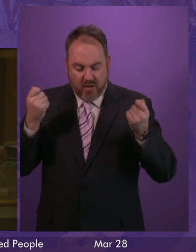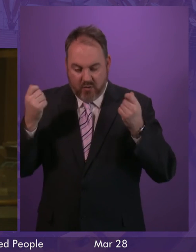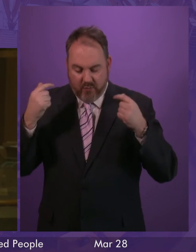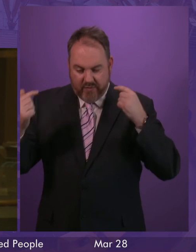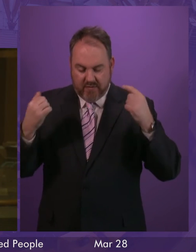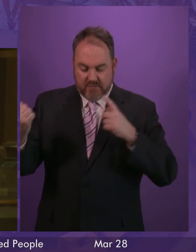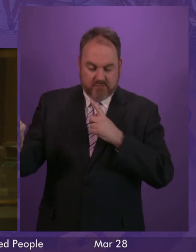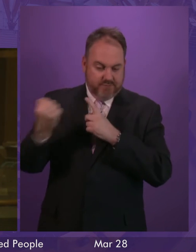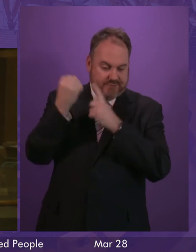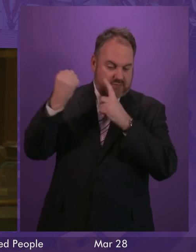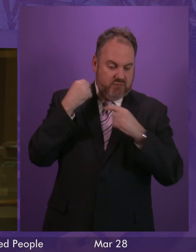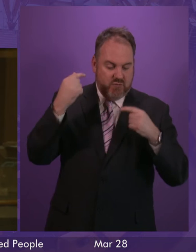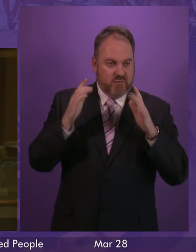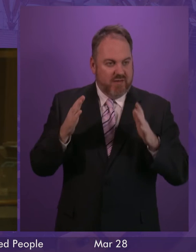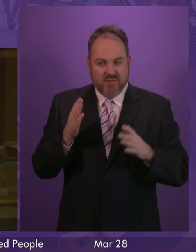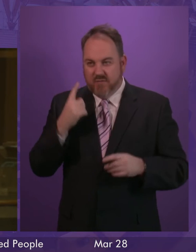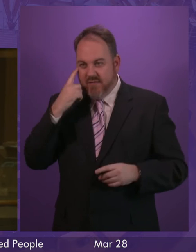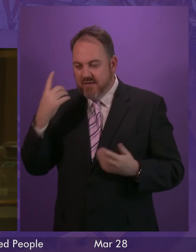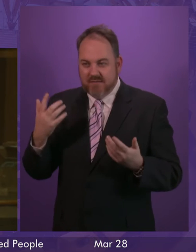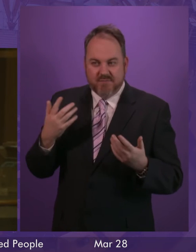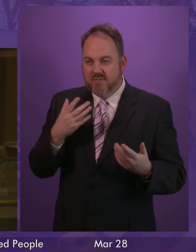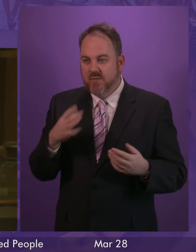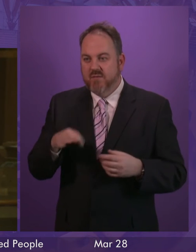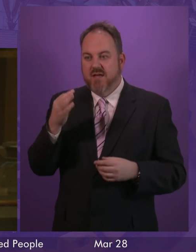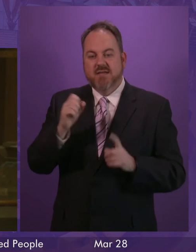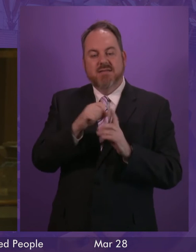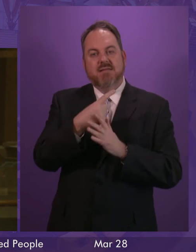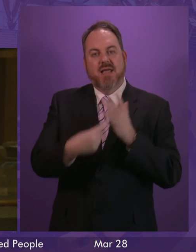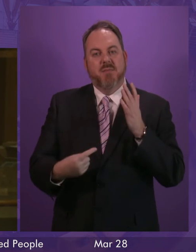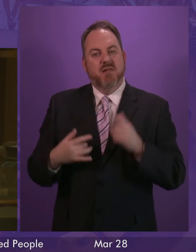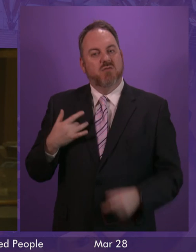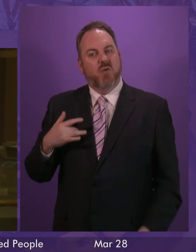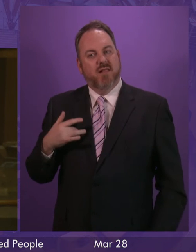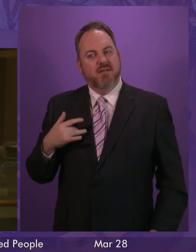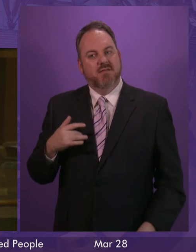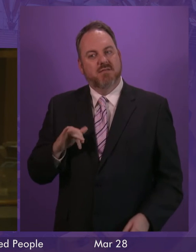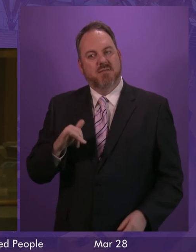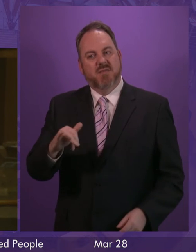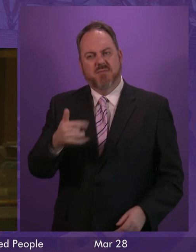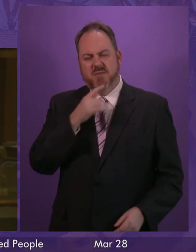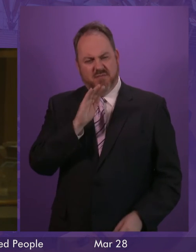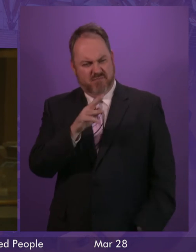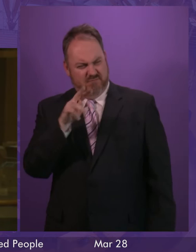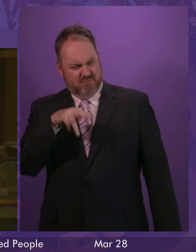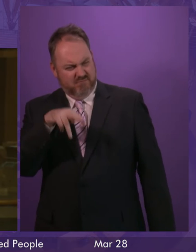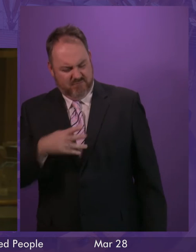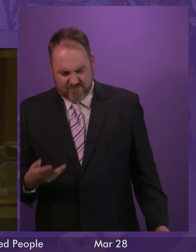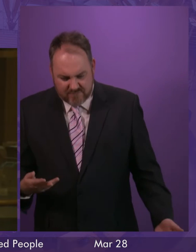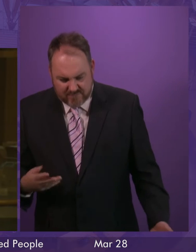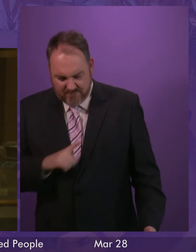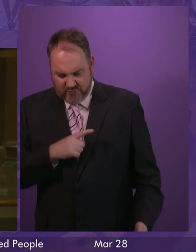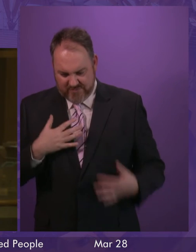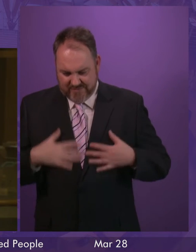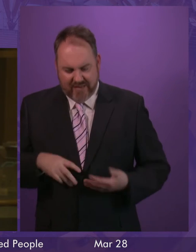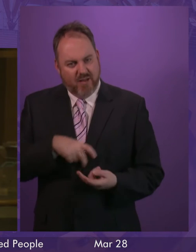we are taking him out, we have to use the disabled toilets. Now that can often lead to questioning looks because my son is